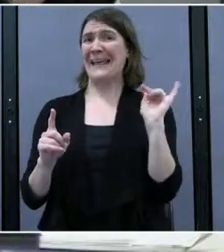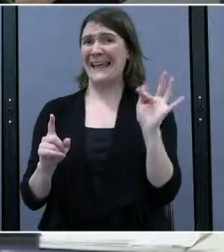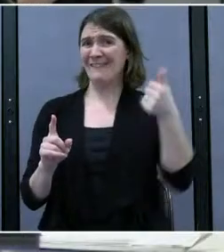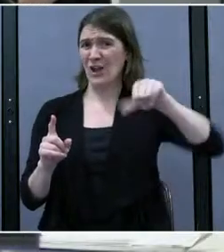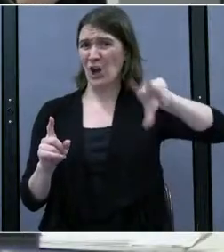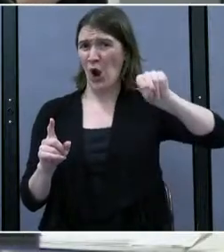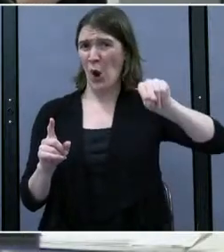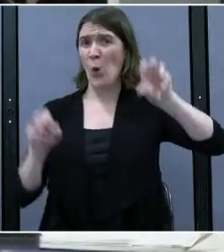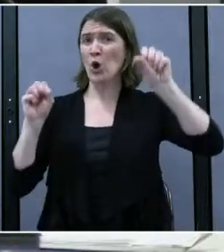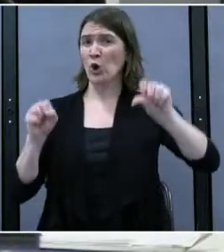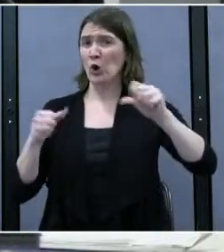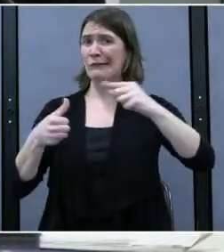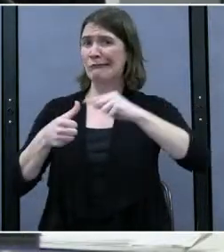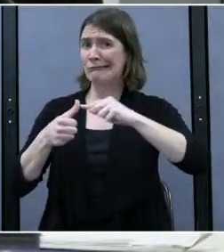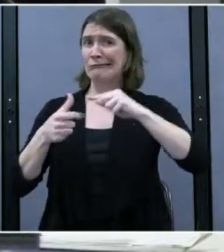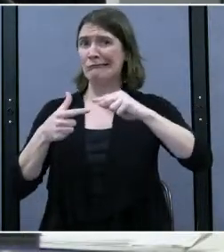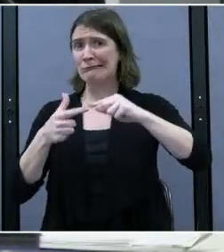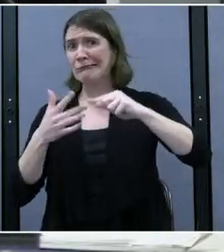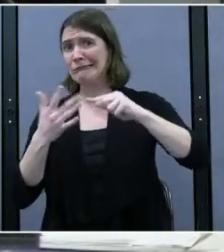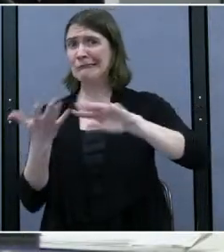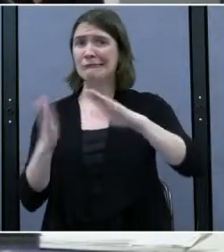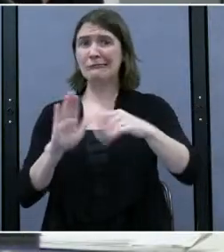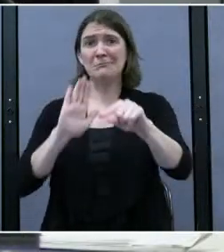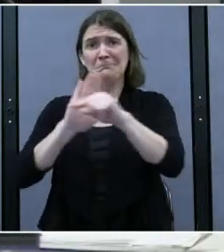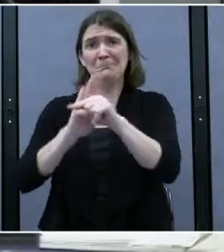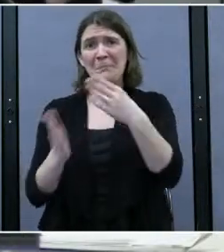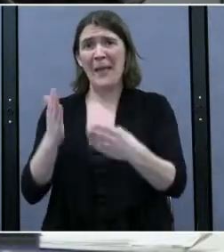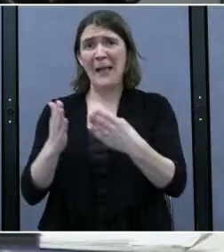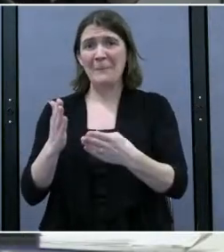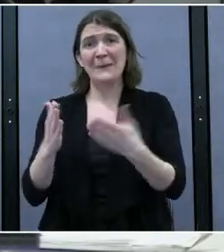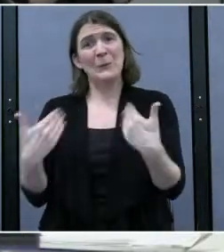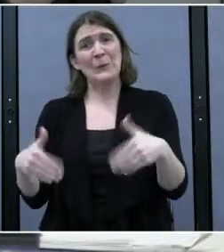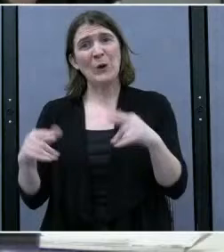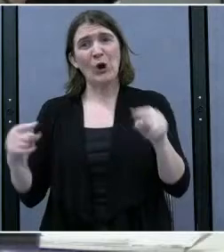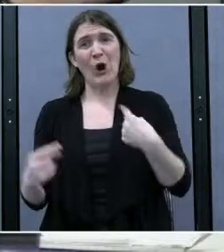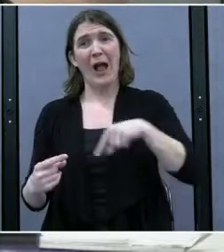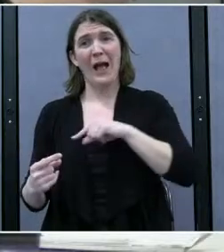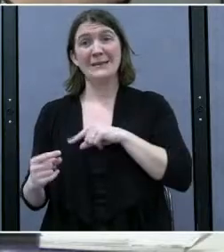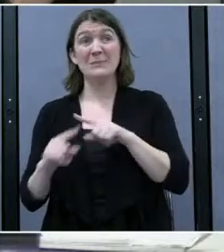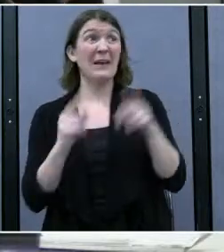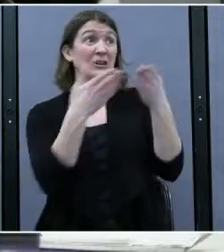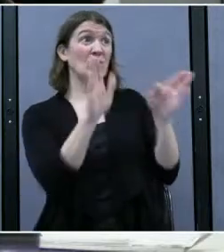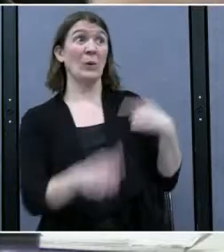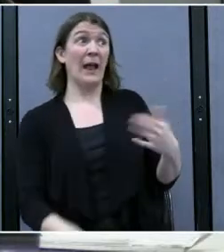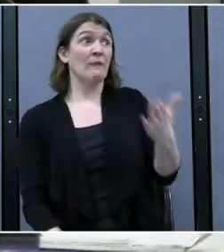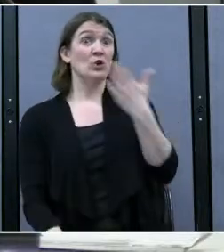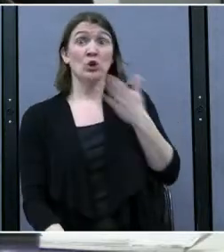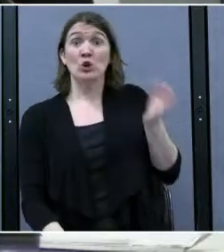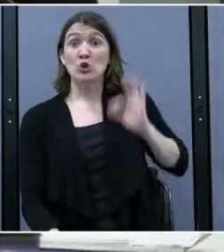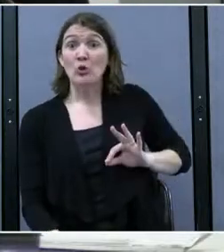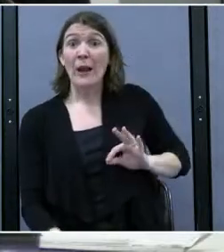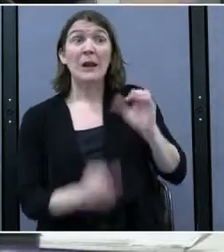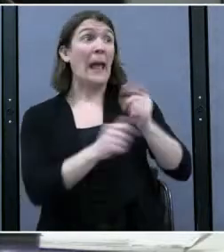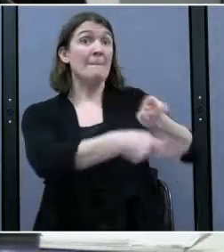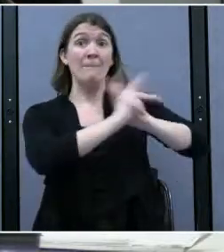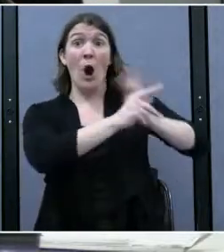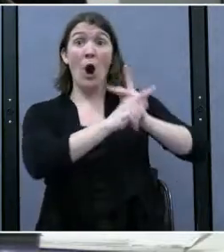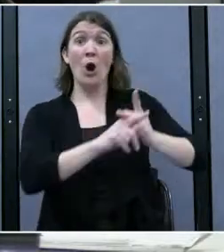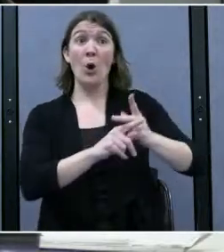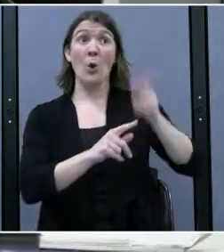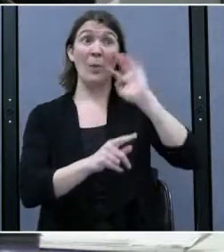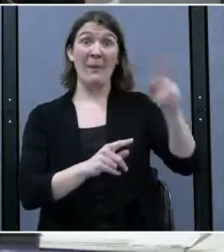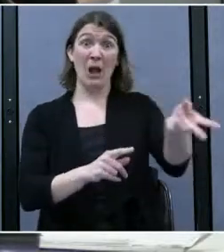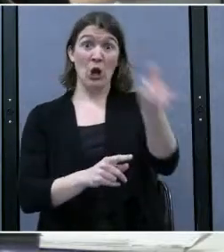be the result, because we otherwise have very good ability to borrow.